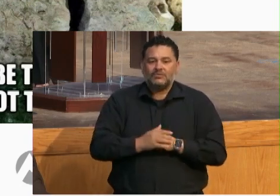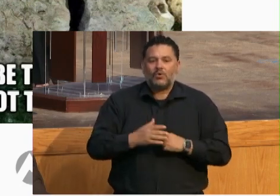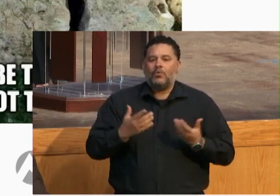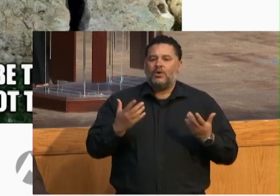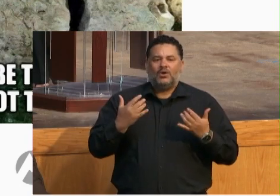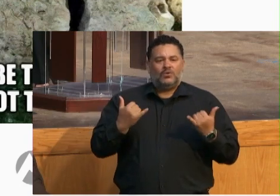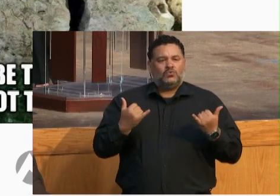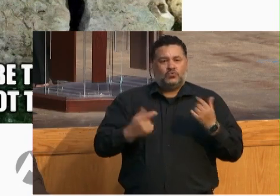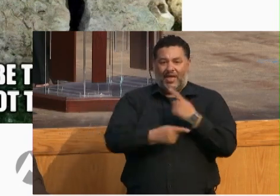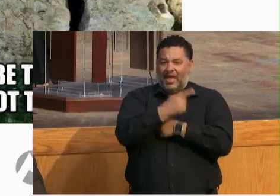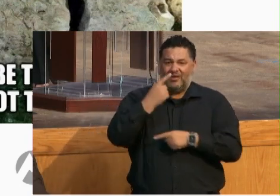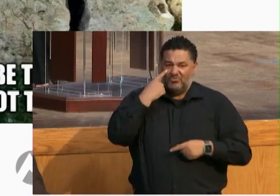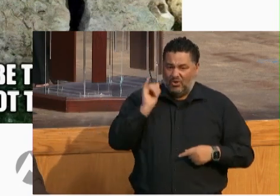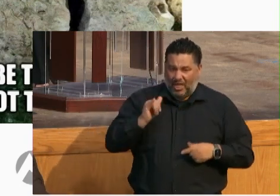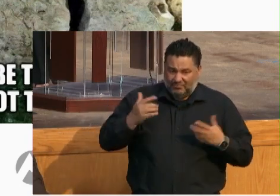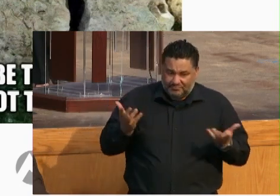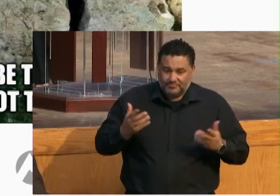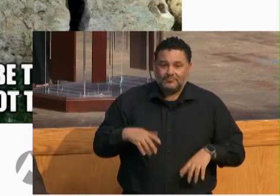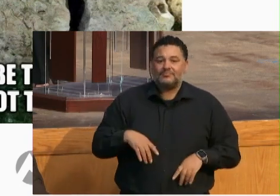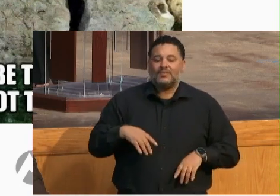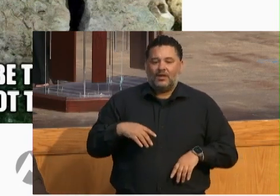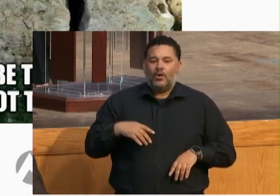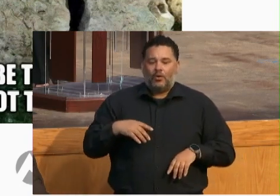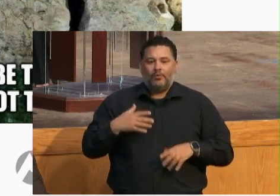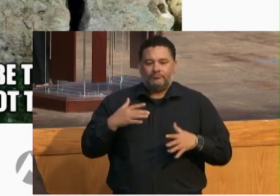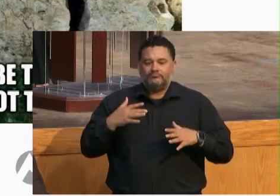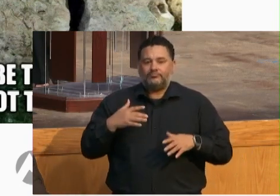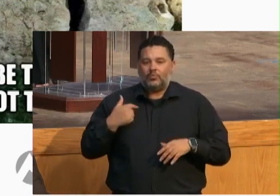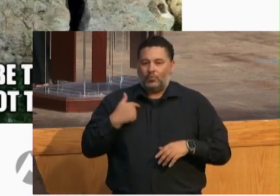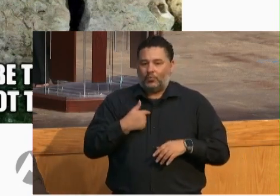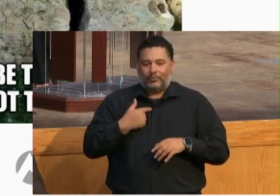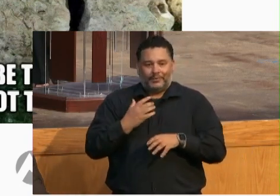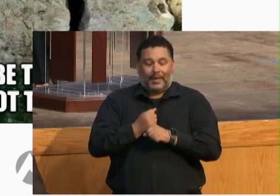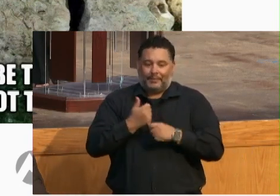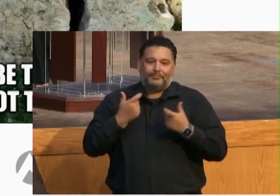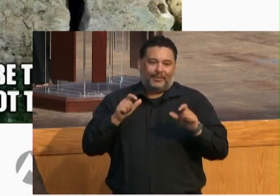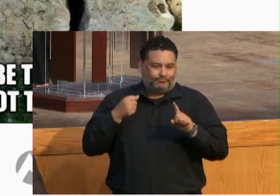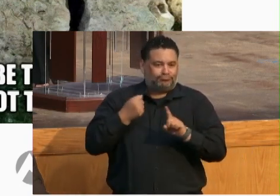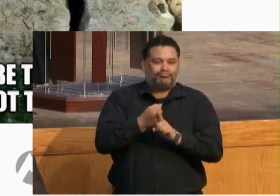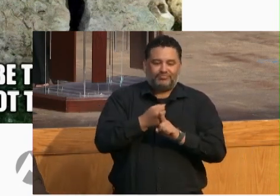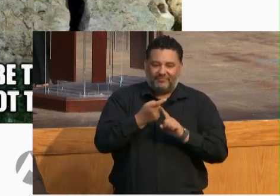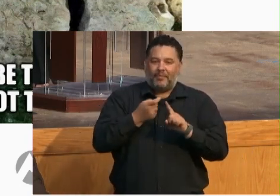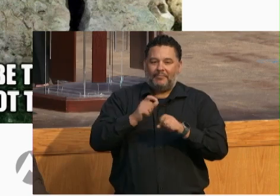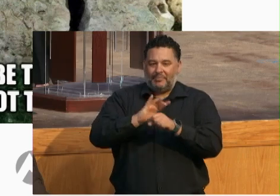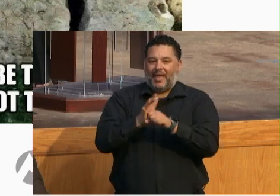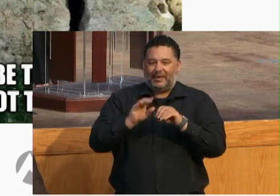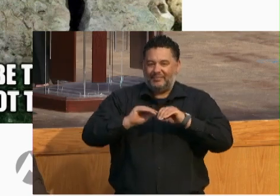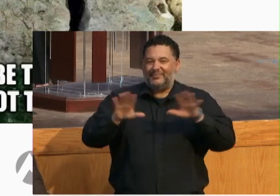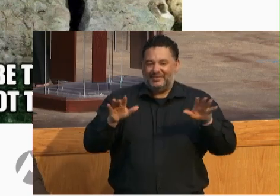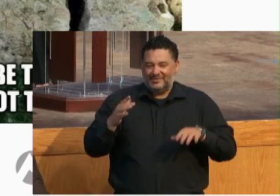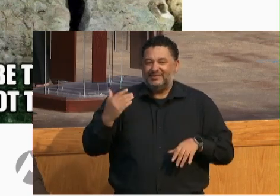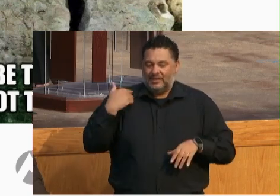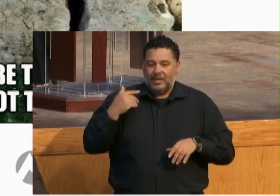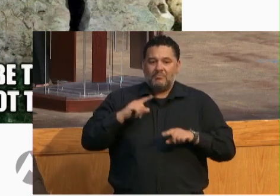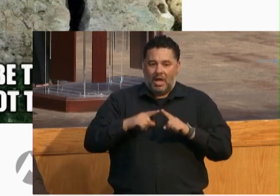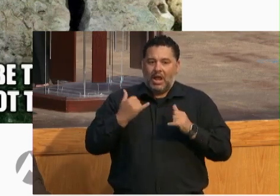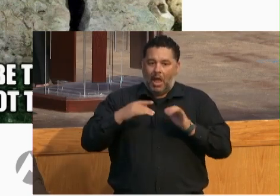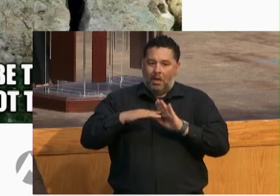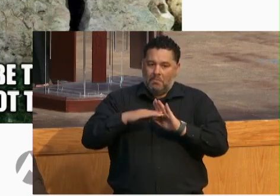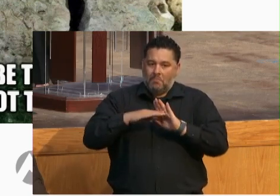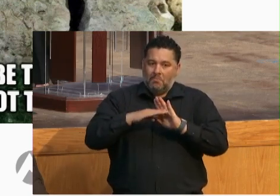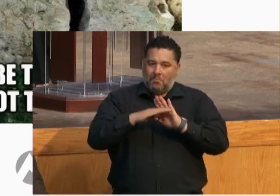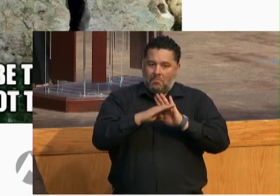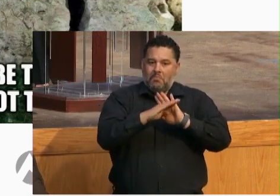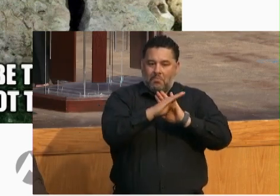We definitely were dealt a blow with some of the progress that we were making with the pandemic, but we're trending back in the right direction. And I'm